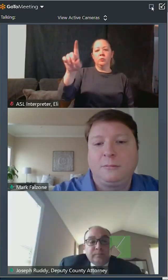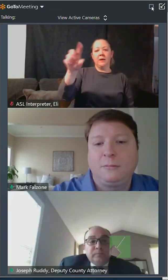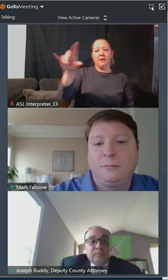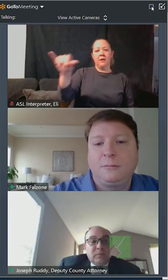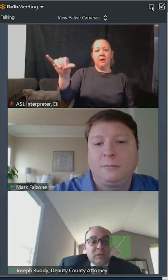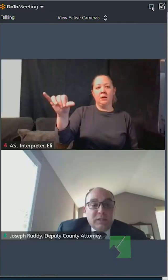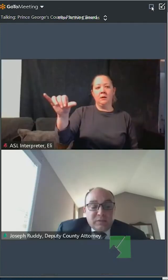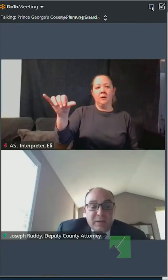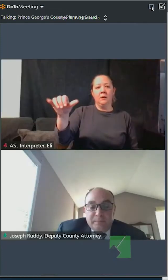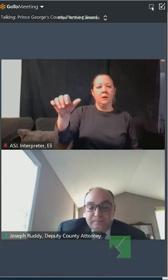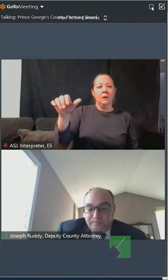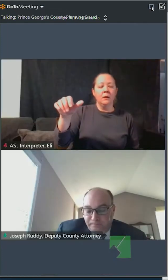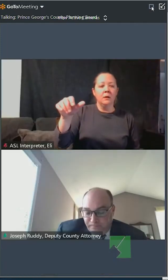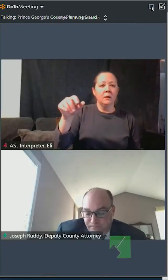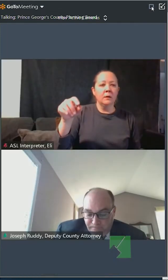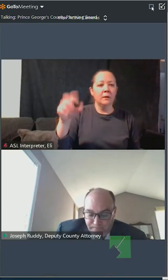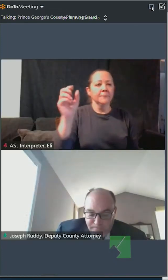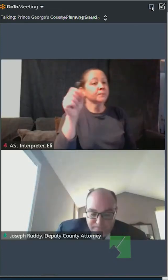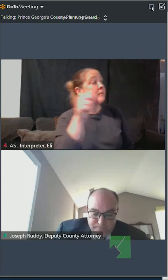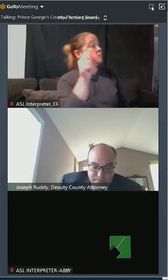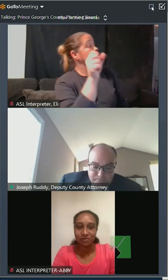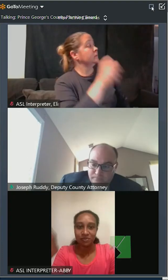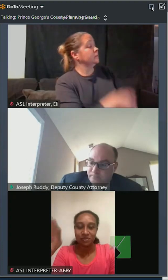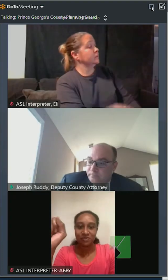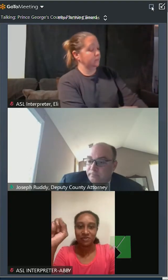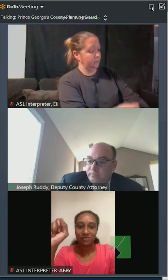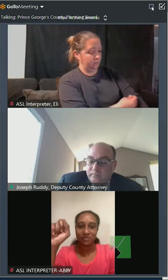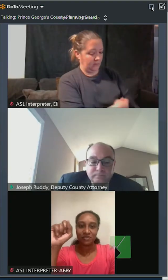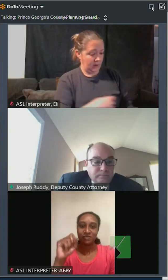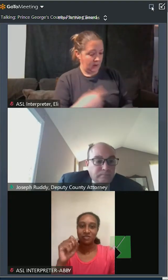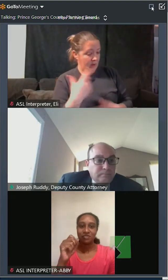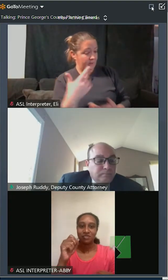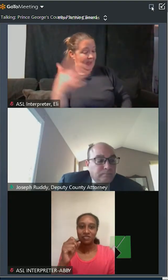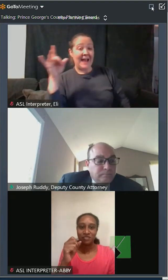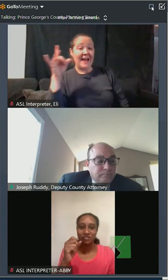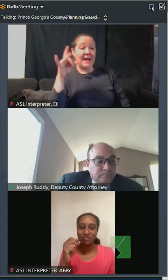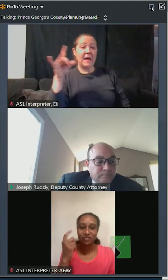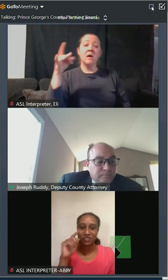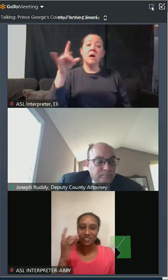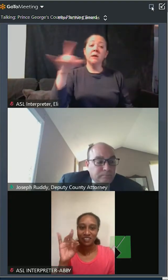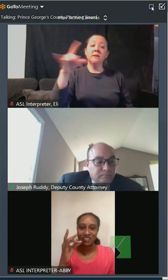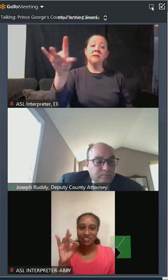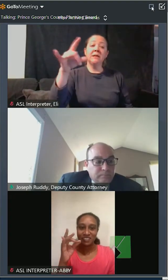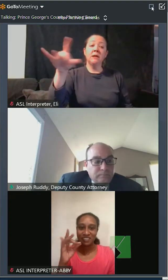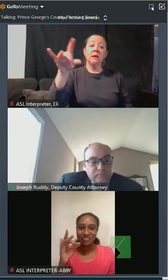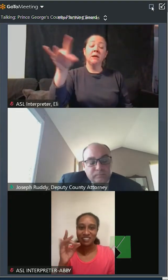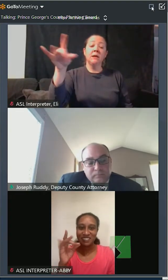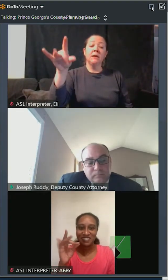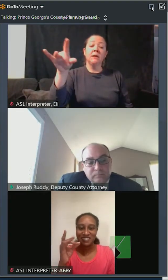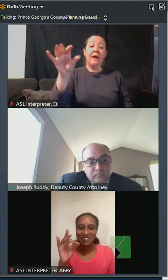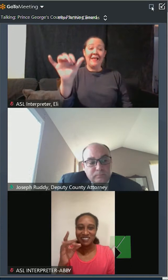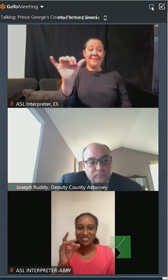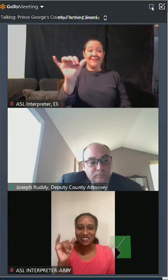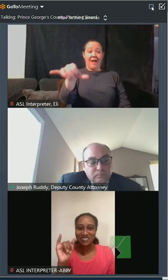Mr. Ruddy, you've heard the request for the 18th. As fate would have it, that is the day,